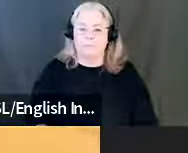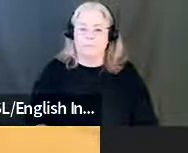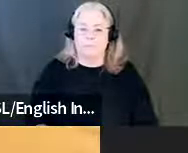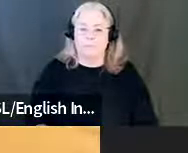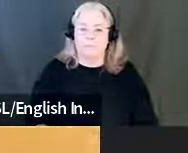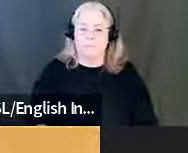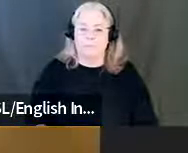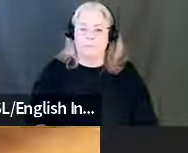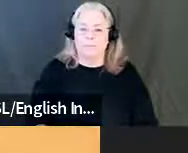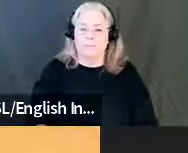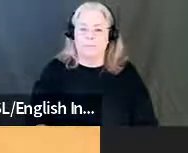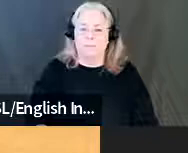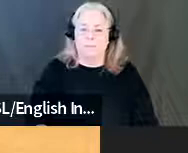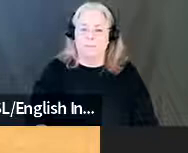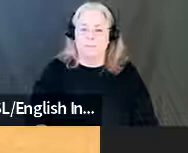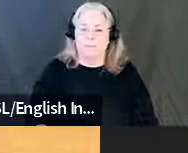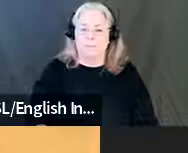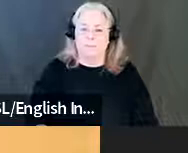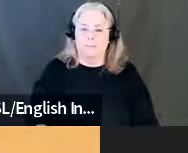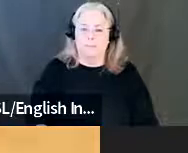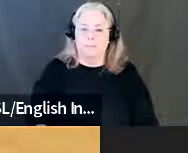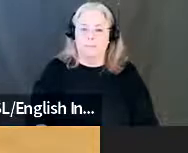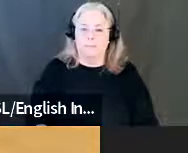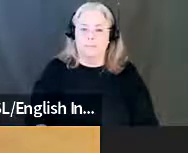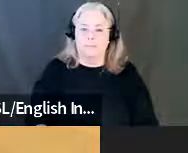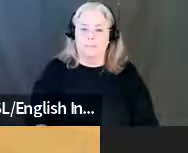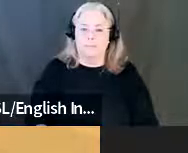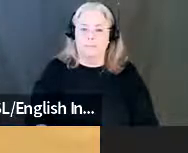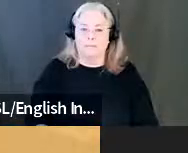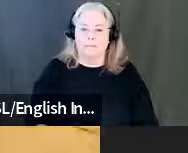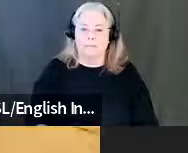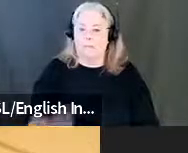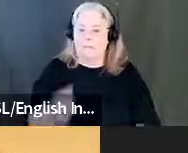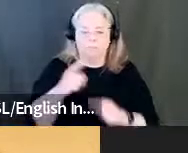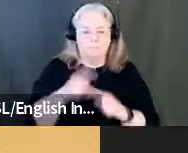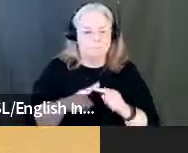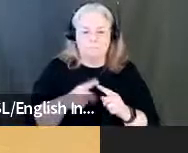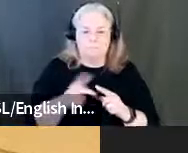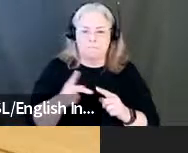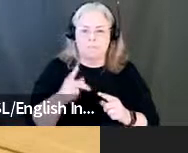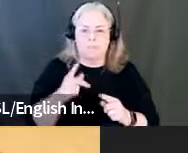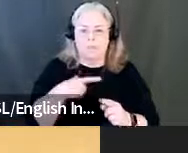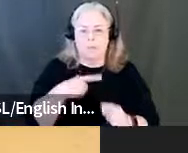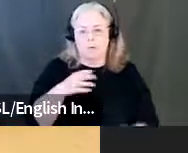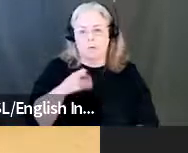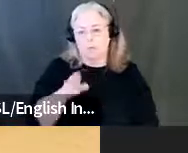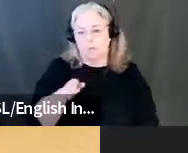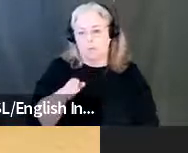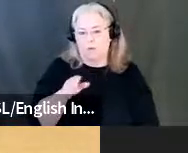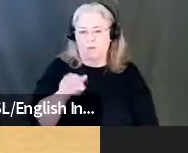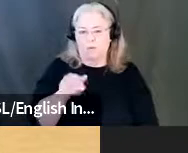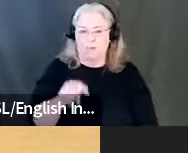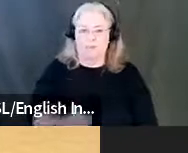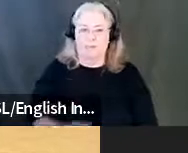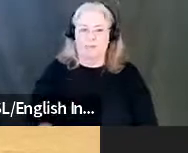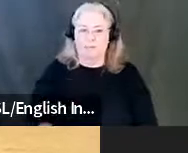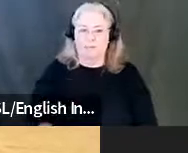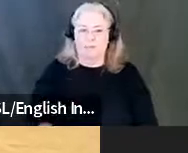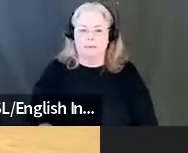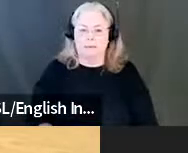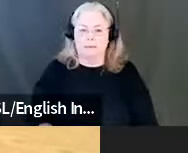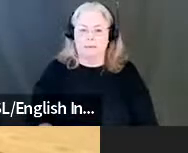that. So what I'm going to do is I'm going to rotate this over here.